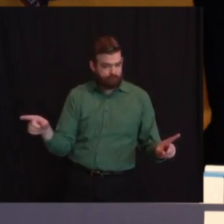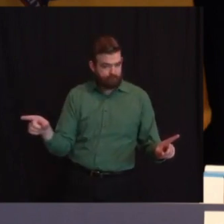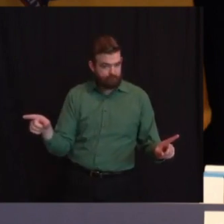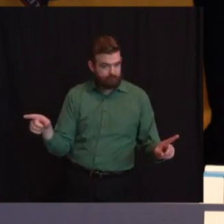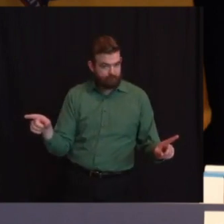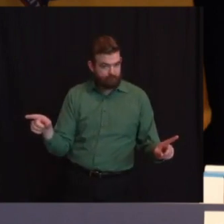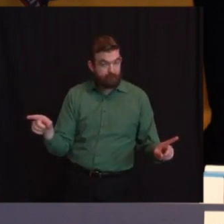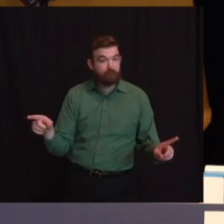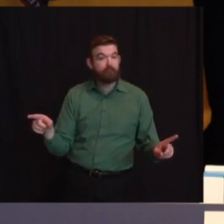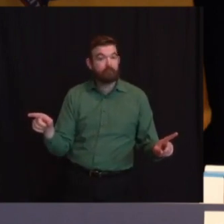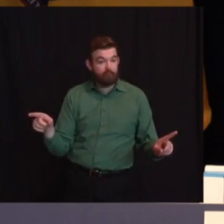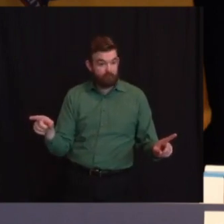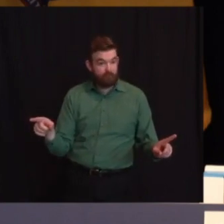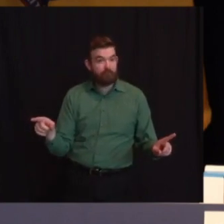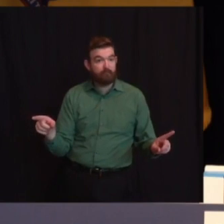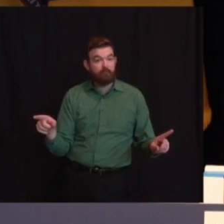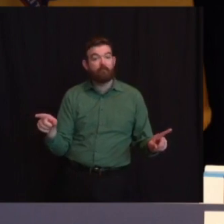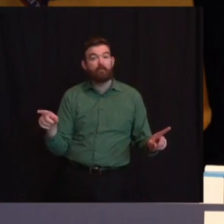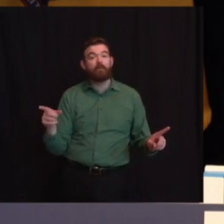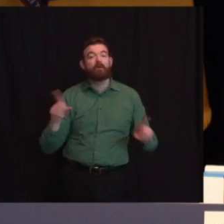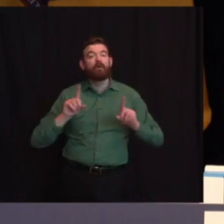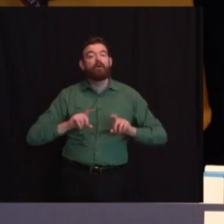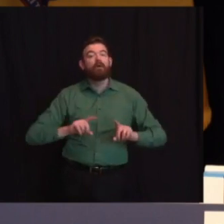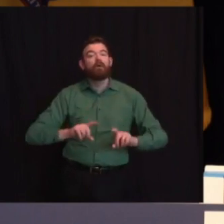COVID-19 results, of